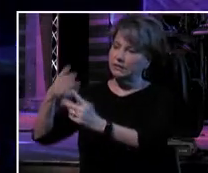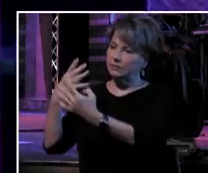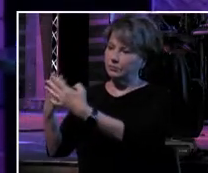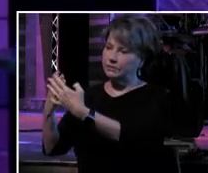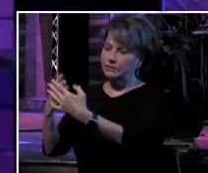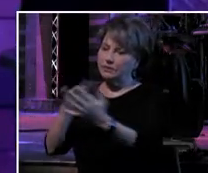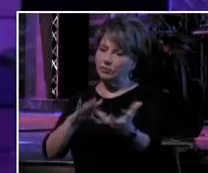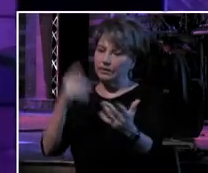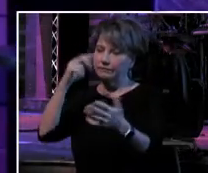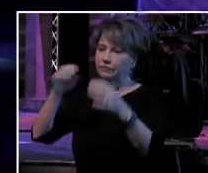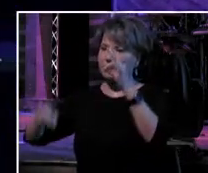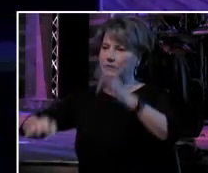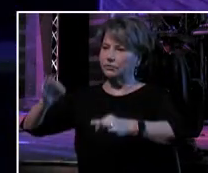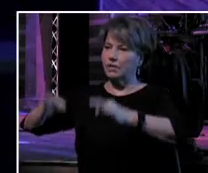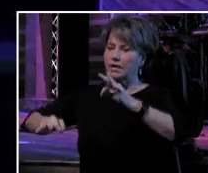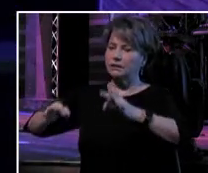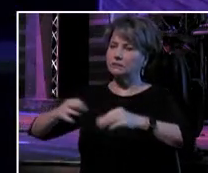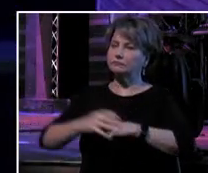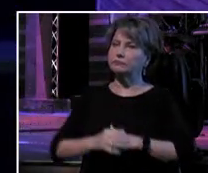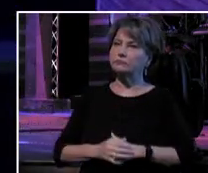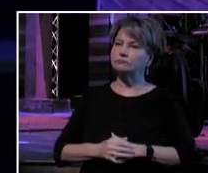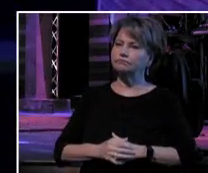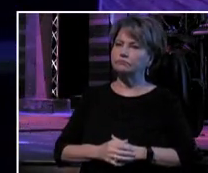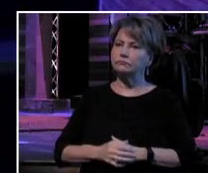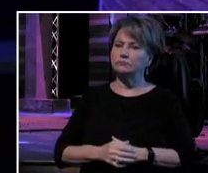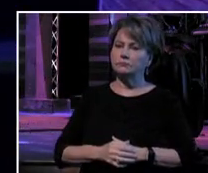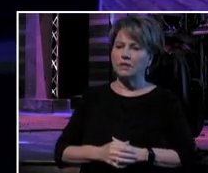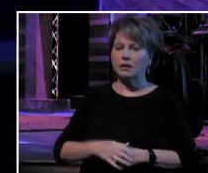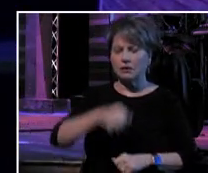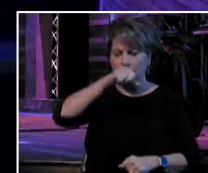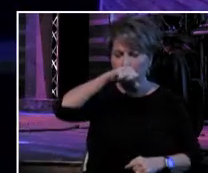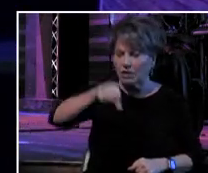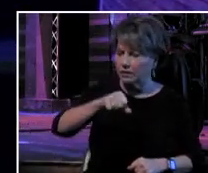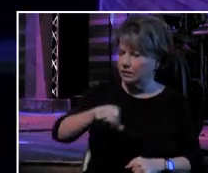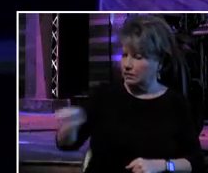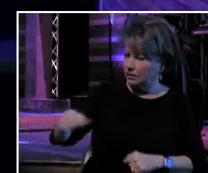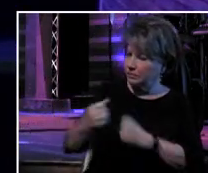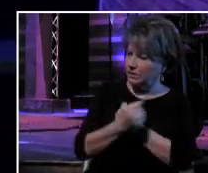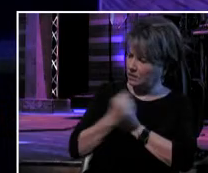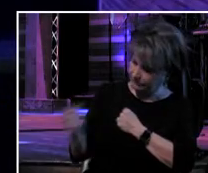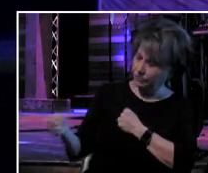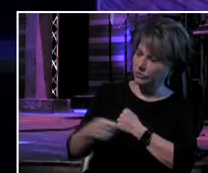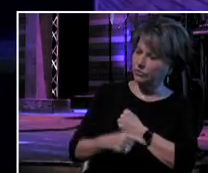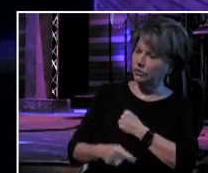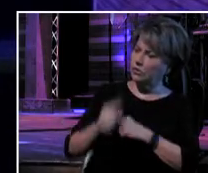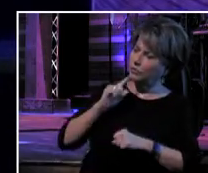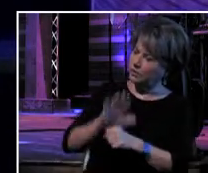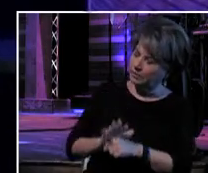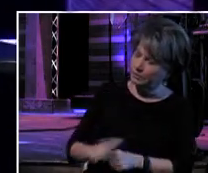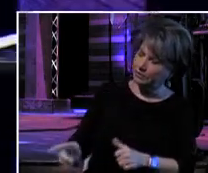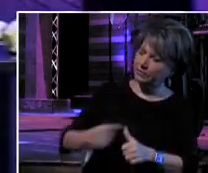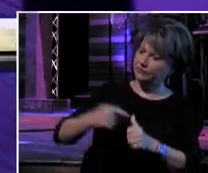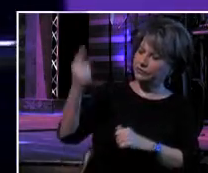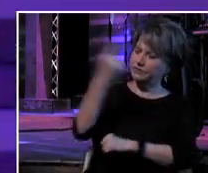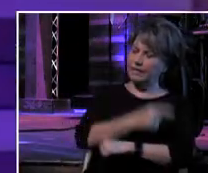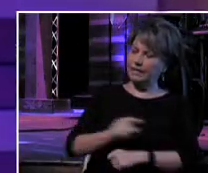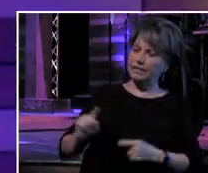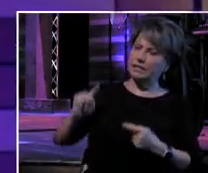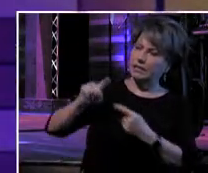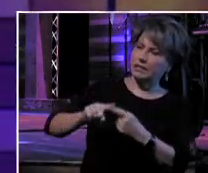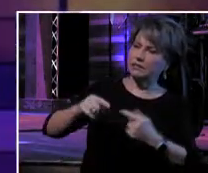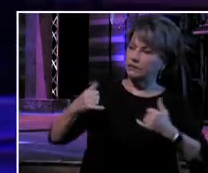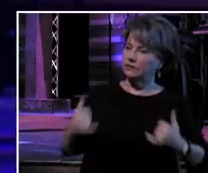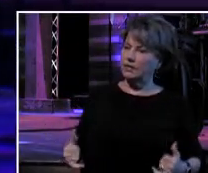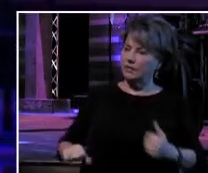trial, and they're like, we love you, man. We were committed to you from the first day until now. They've